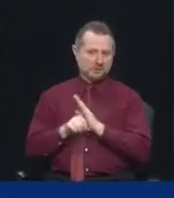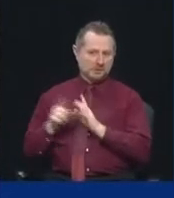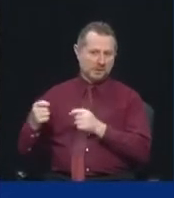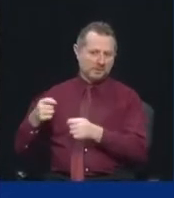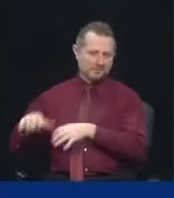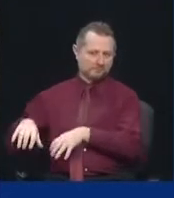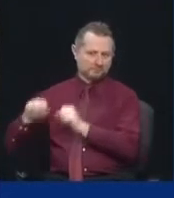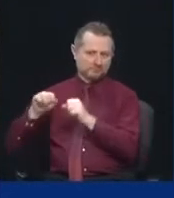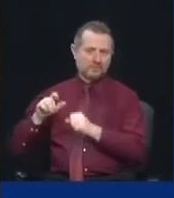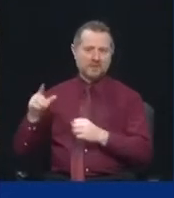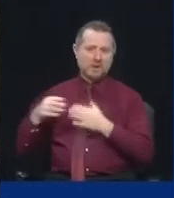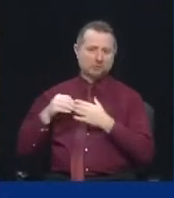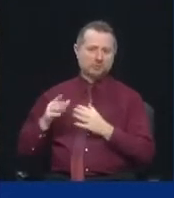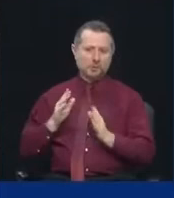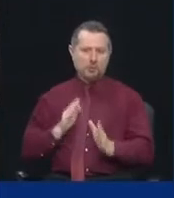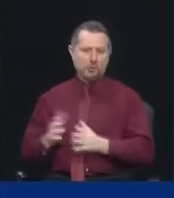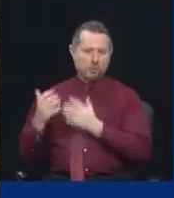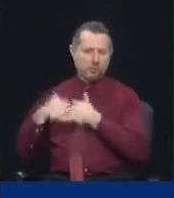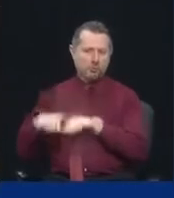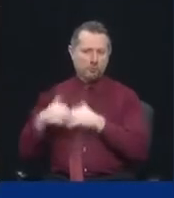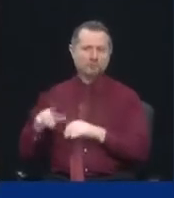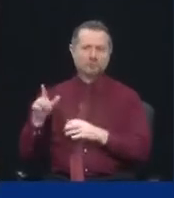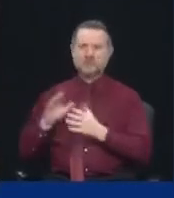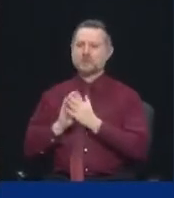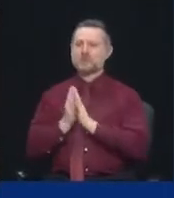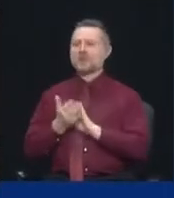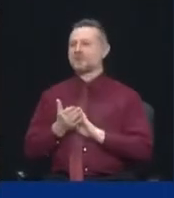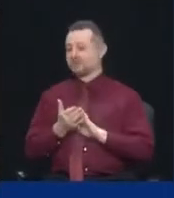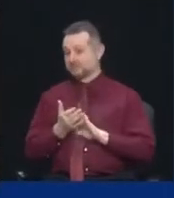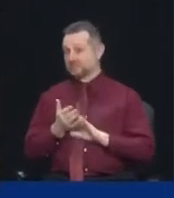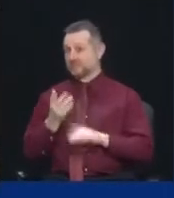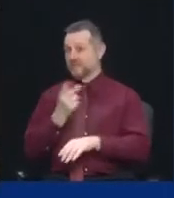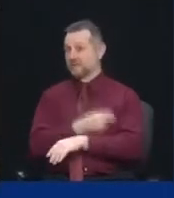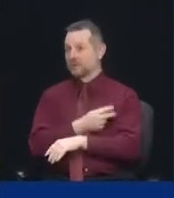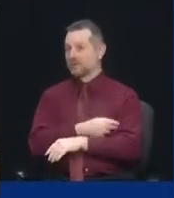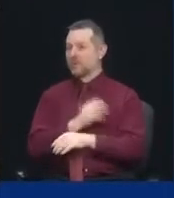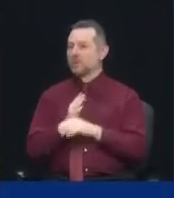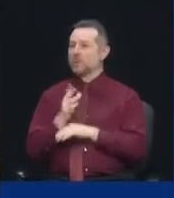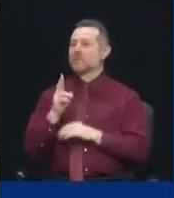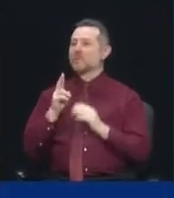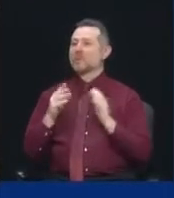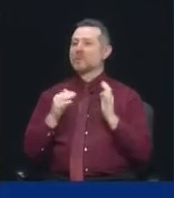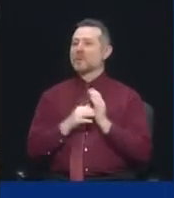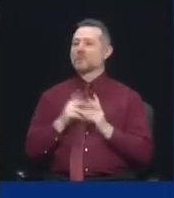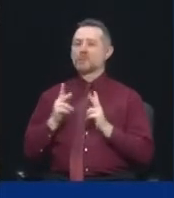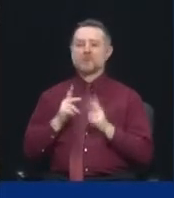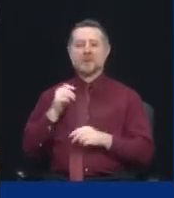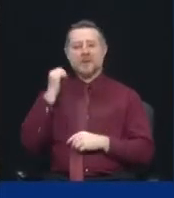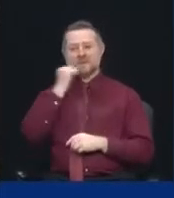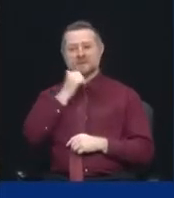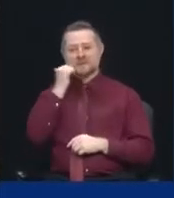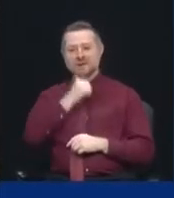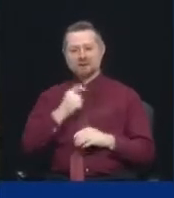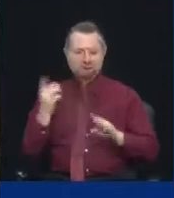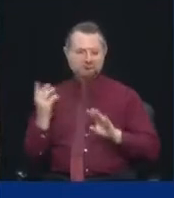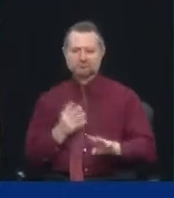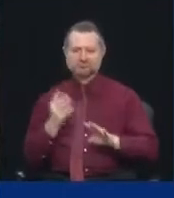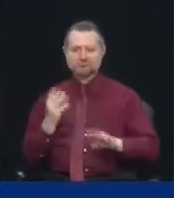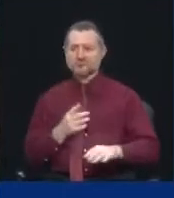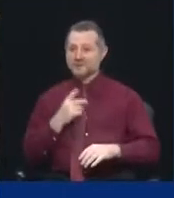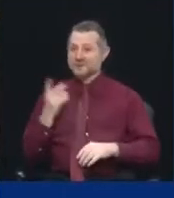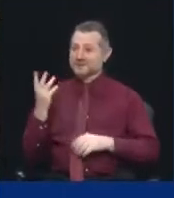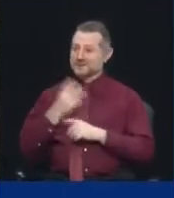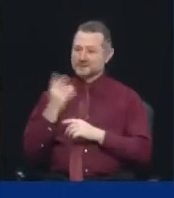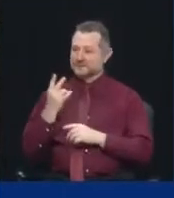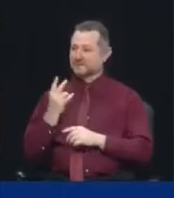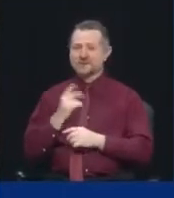their organization, they turned it into a site where over 2,000 people a day are getting vaccinated, 7 days a week, 11 hours a day, and that has